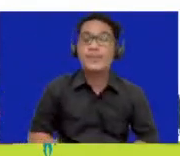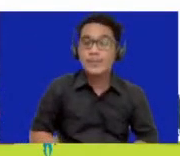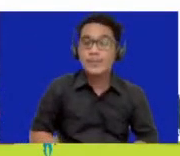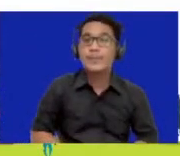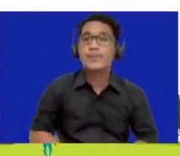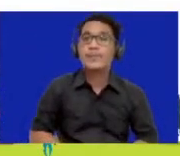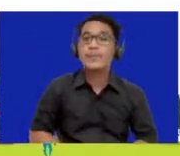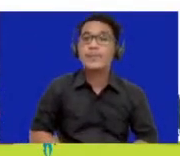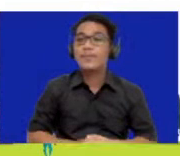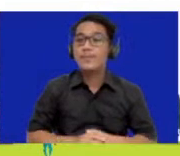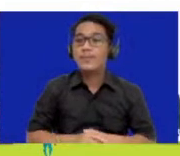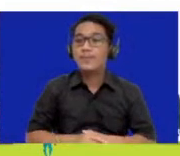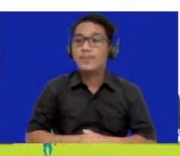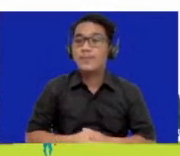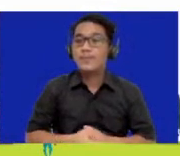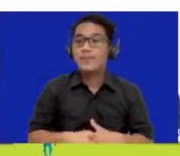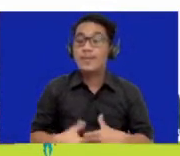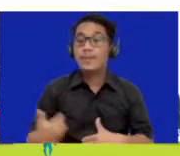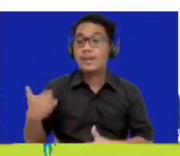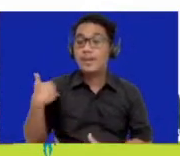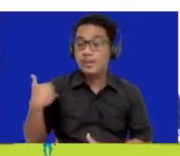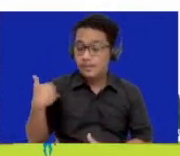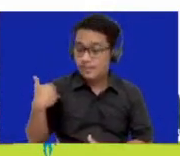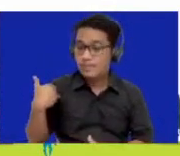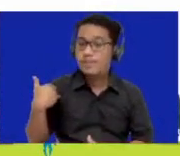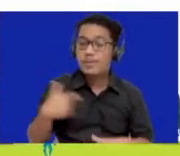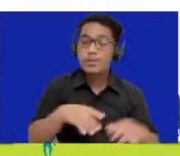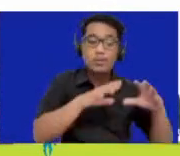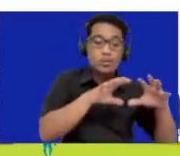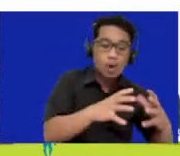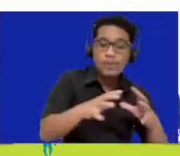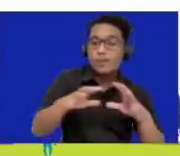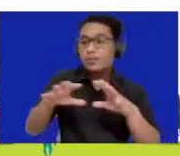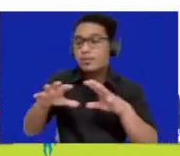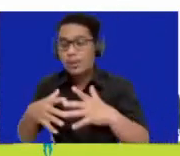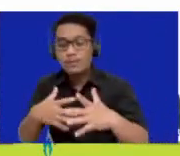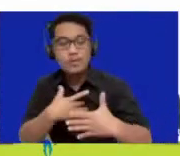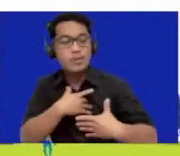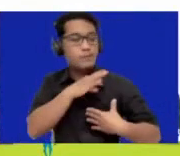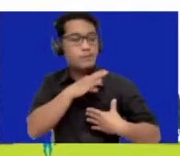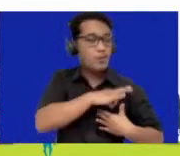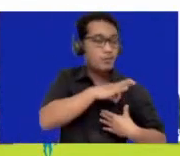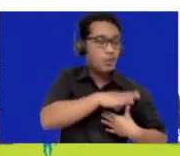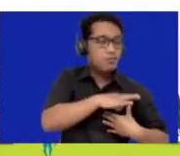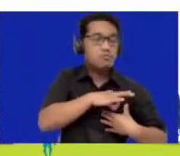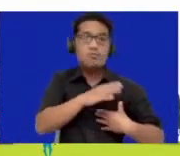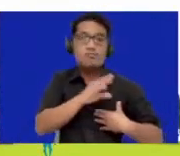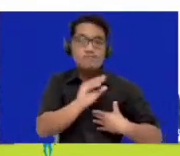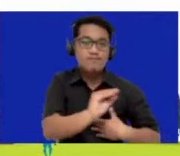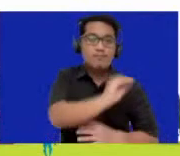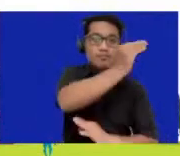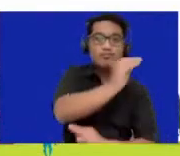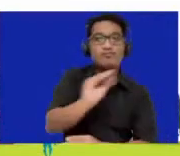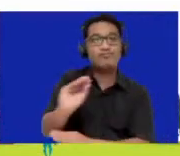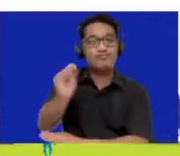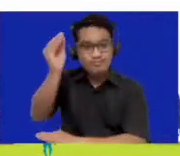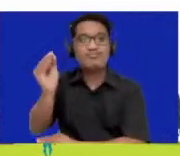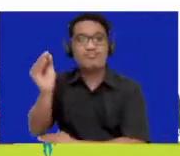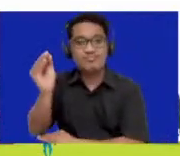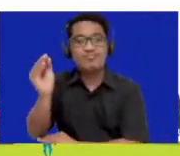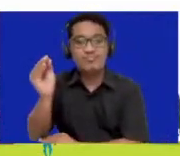ensure the protection of most vulnerable people like elderly, pregnant and lactating mother, persons with